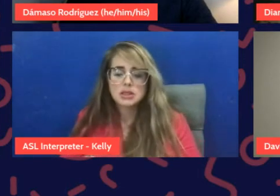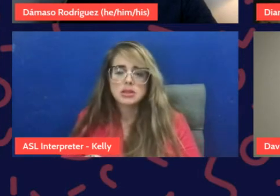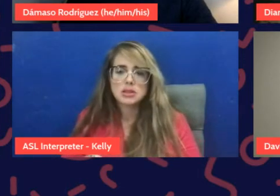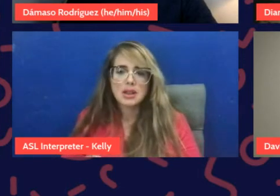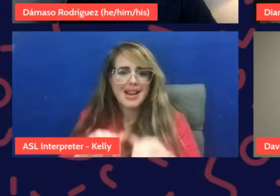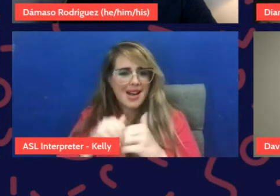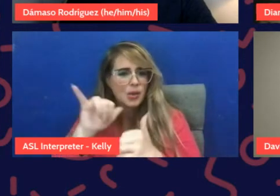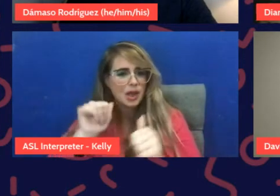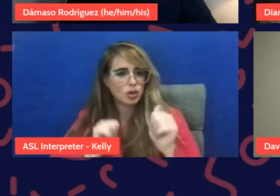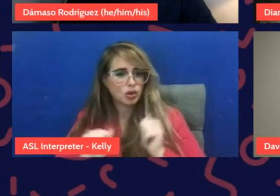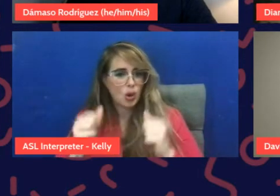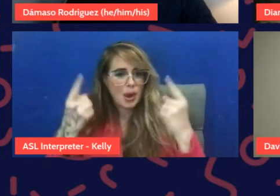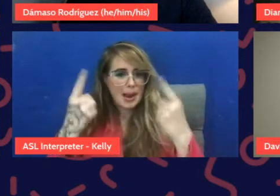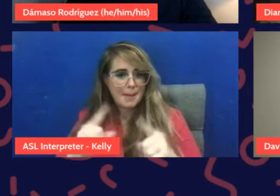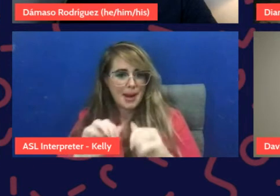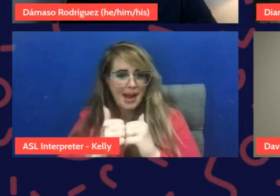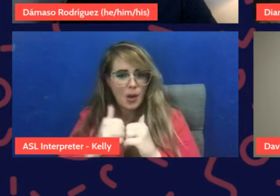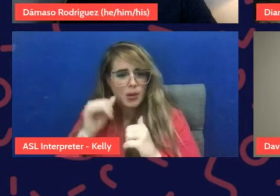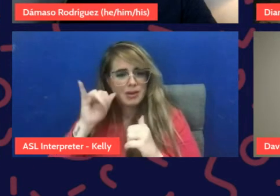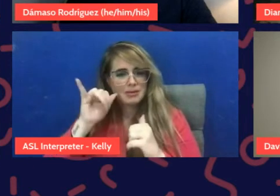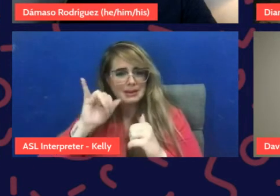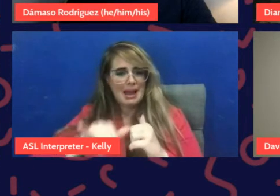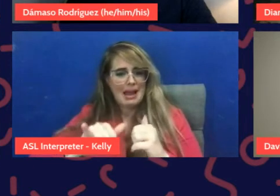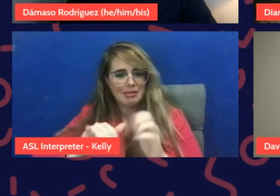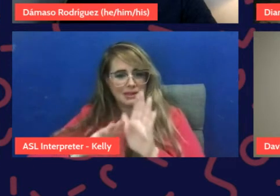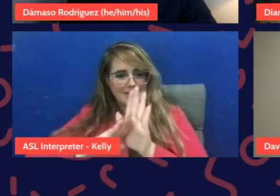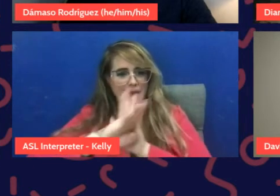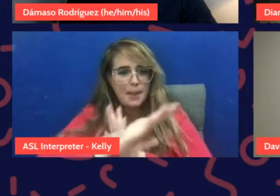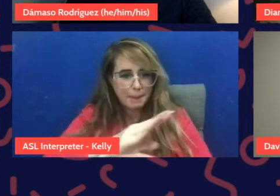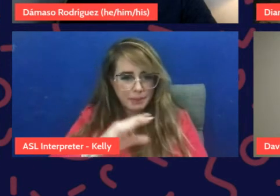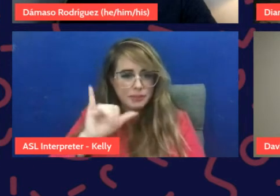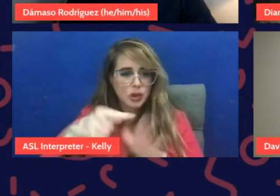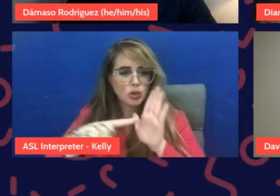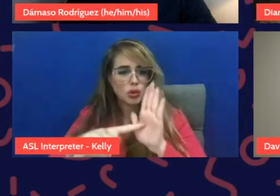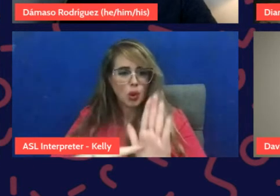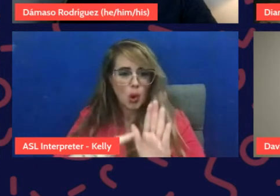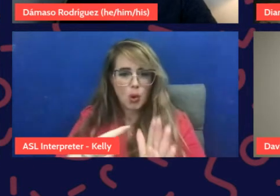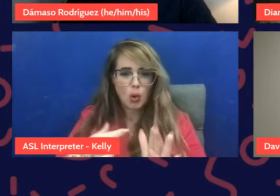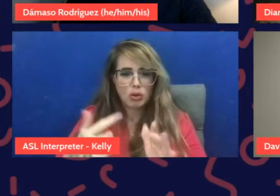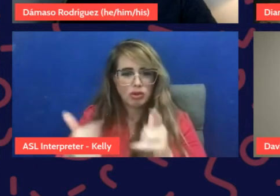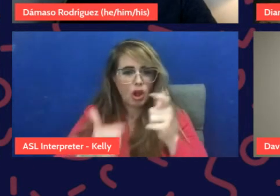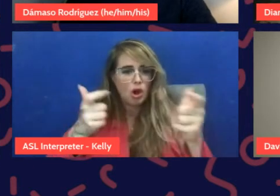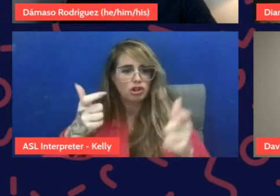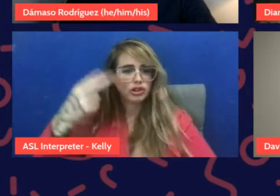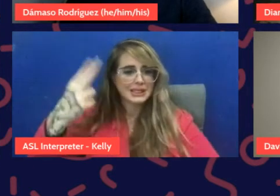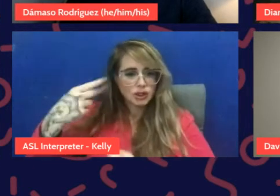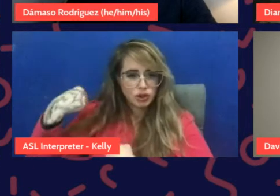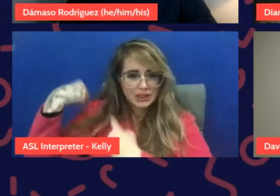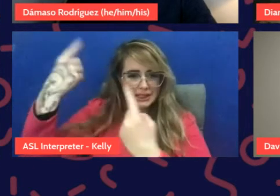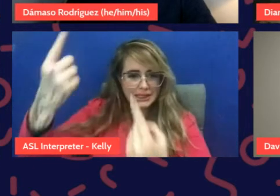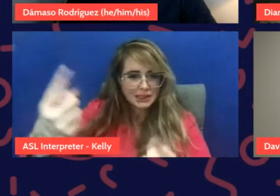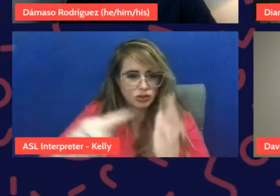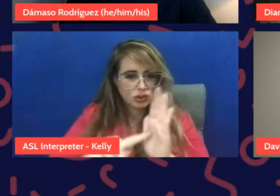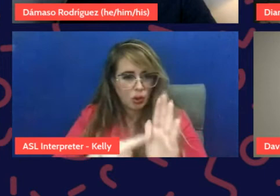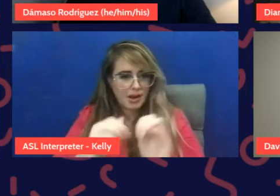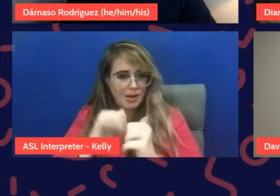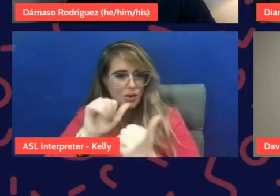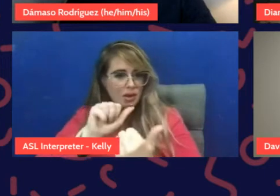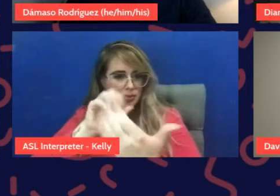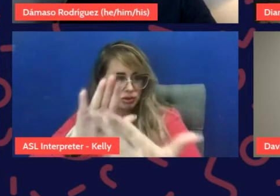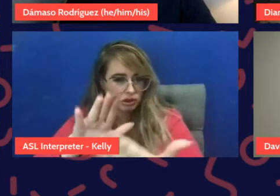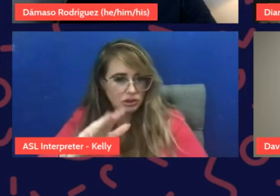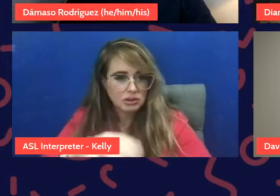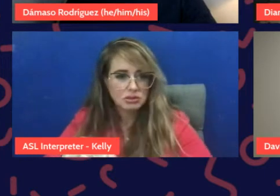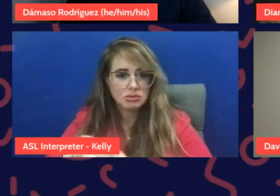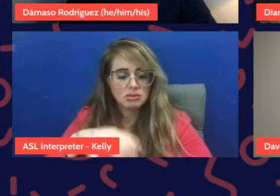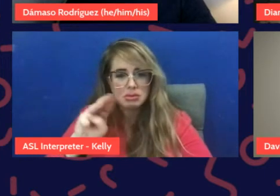happens and how it's constructed. In terms of a larger sort of history of teatro as it addresses migration, I